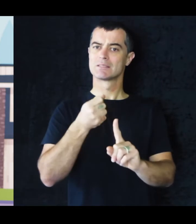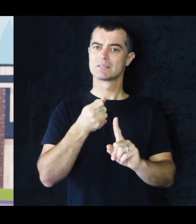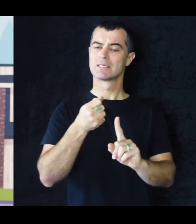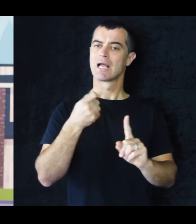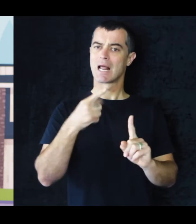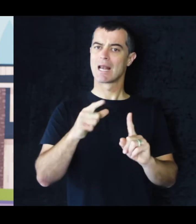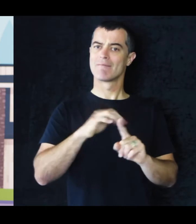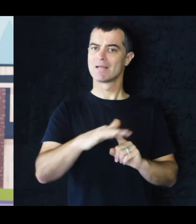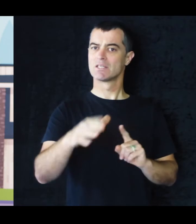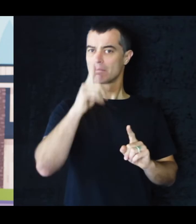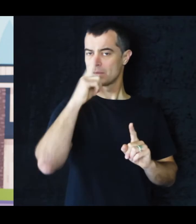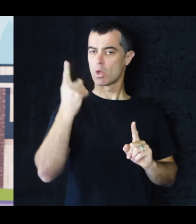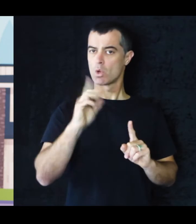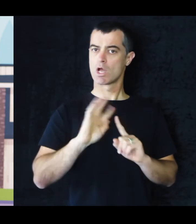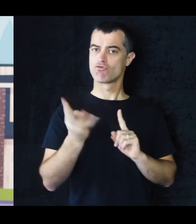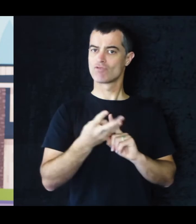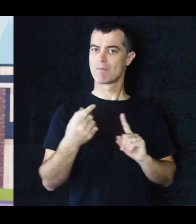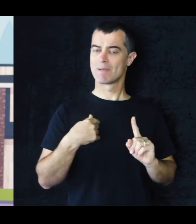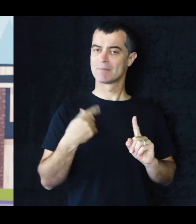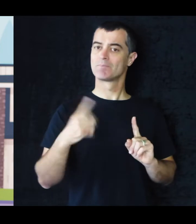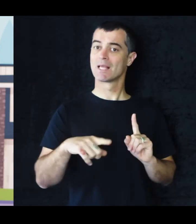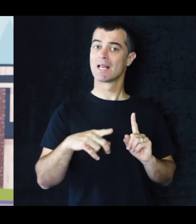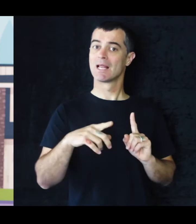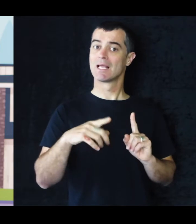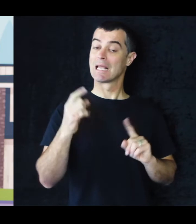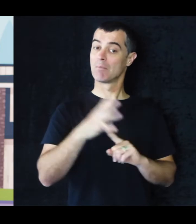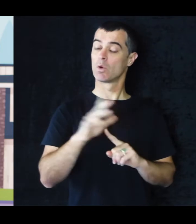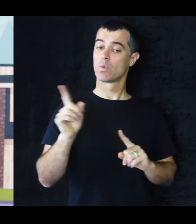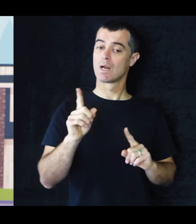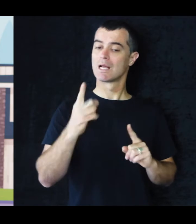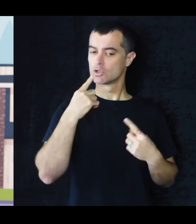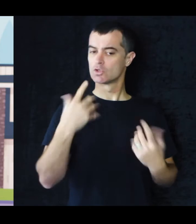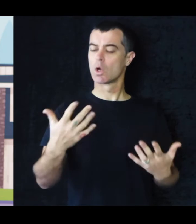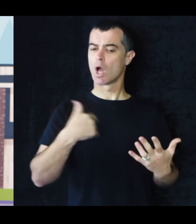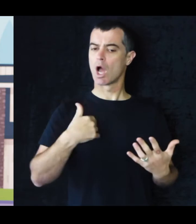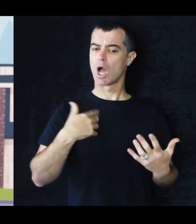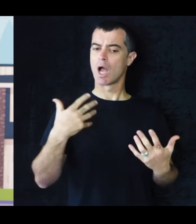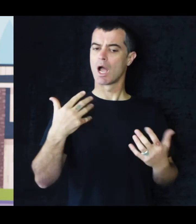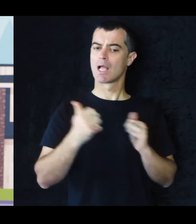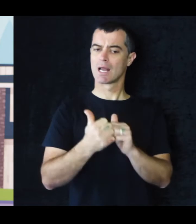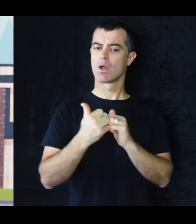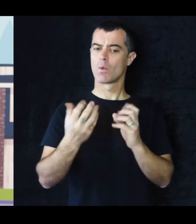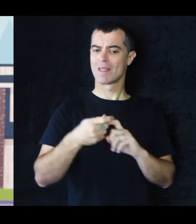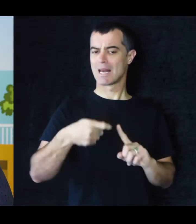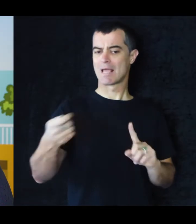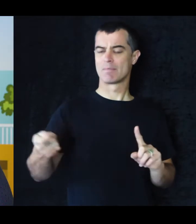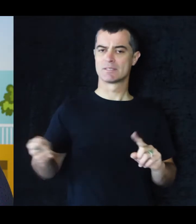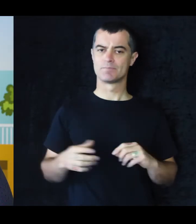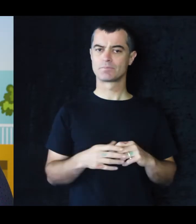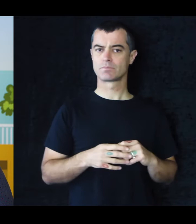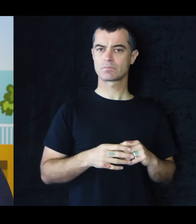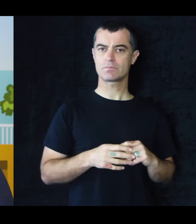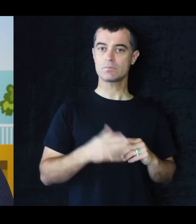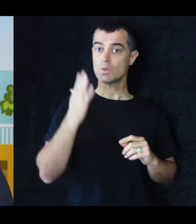impact and effect on the people around me. And a key one is demonstrating that I get on well with my neighbours.